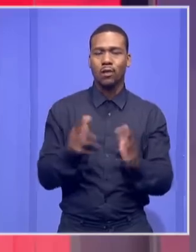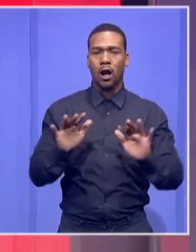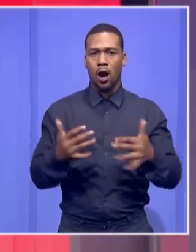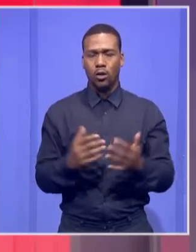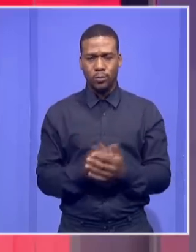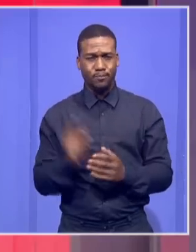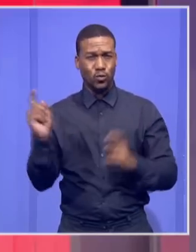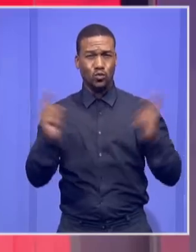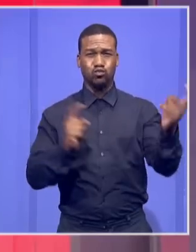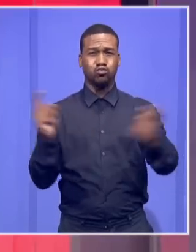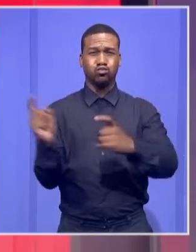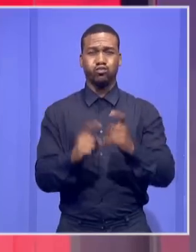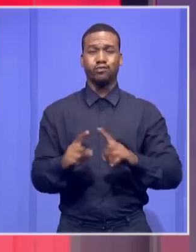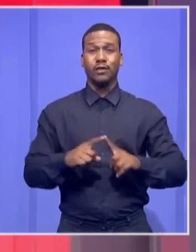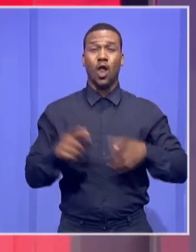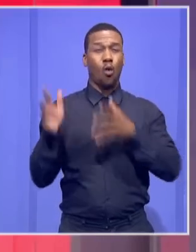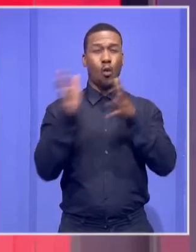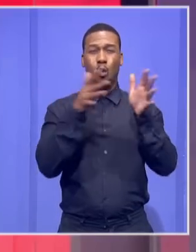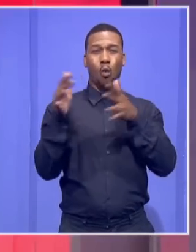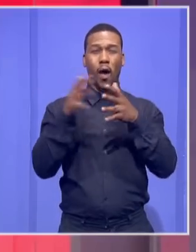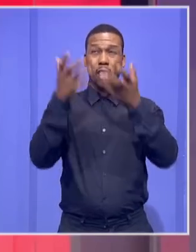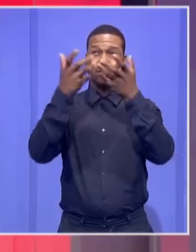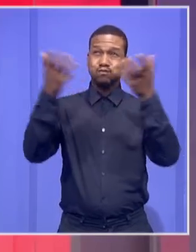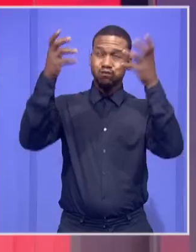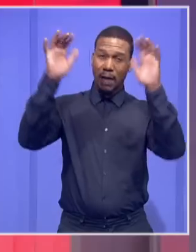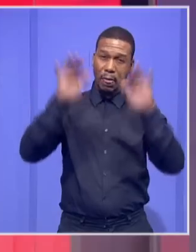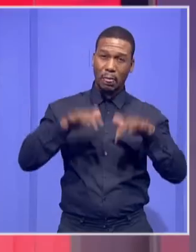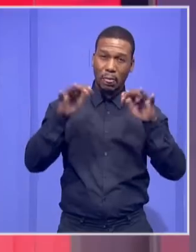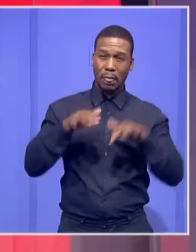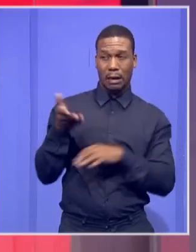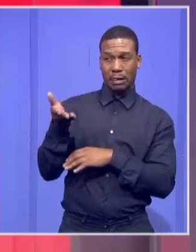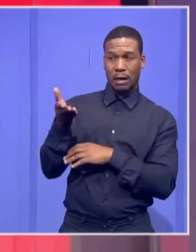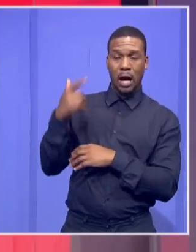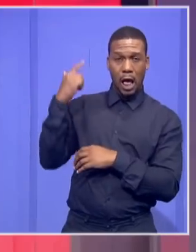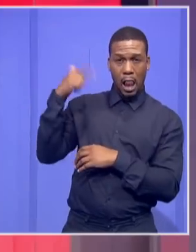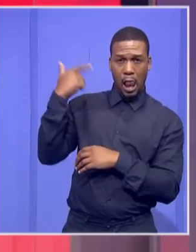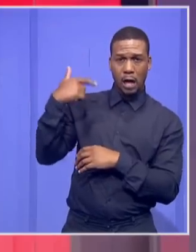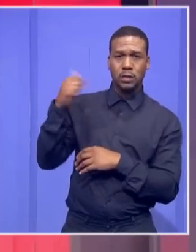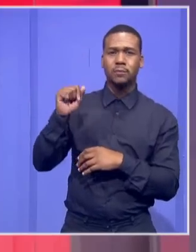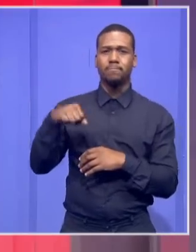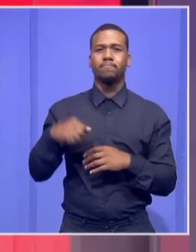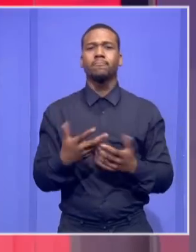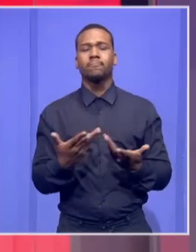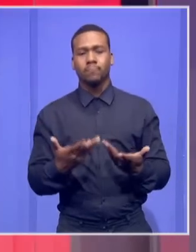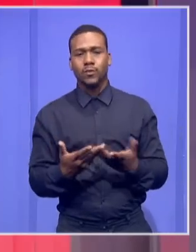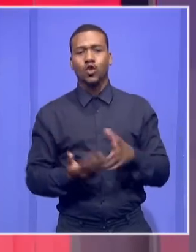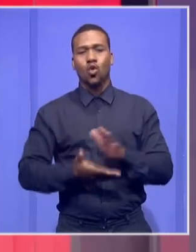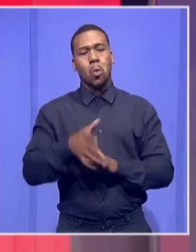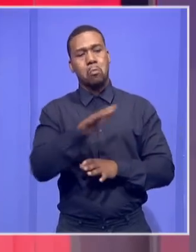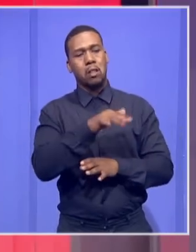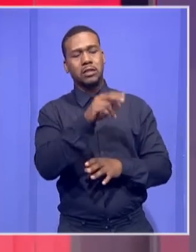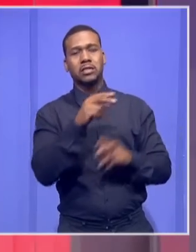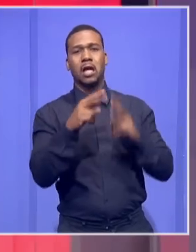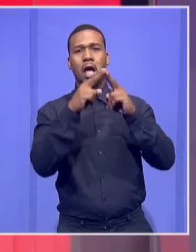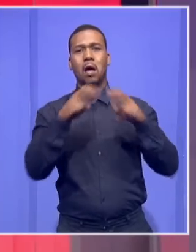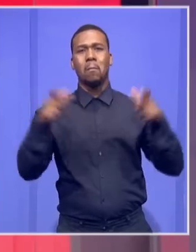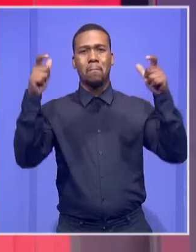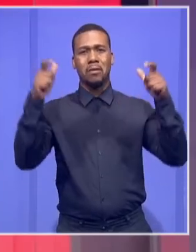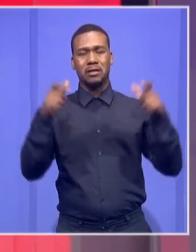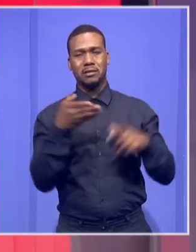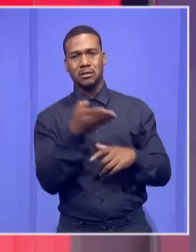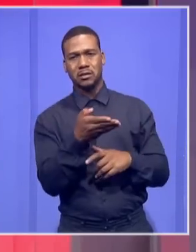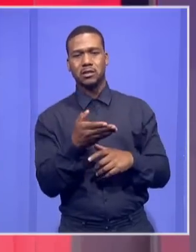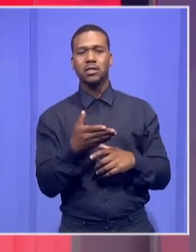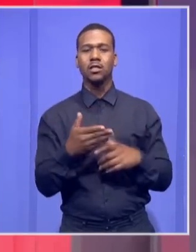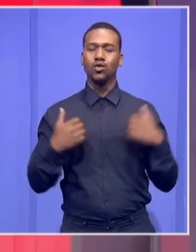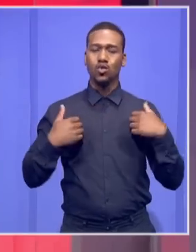day out in London. They're lining the streets all the way from Buckingham Palace to Westminster Abbey. And that, of course, is where the ceremony will begin. And that,